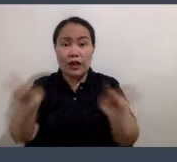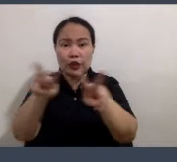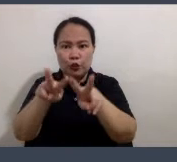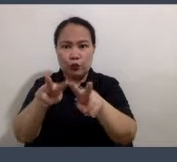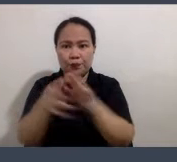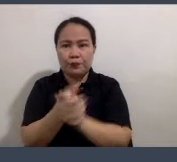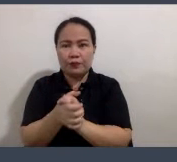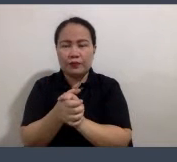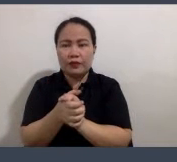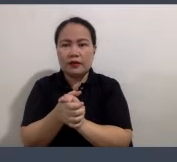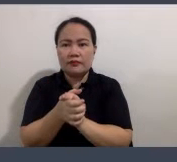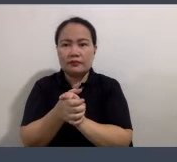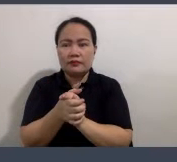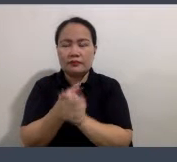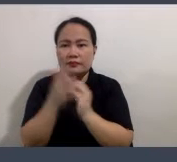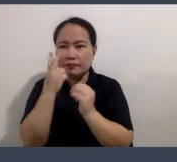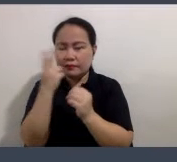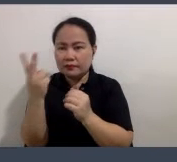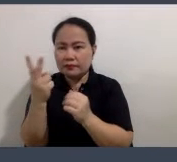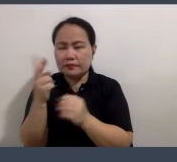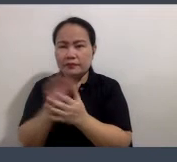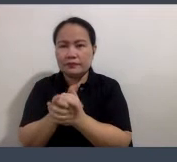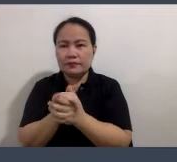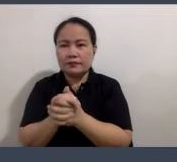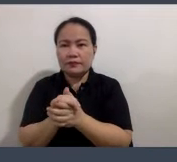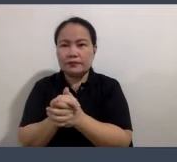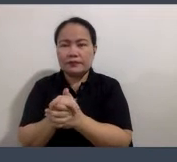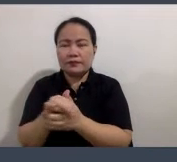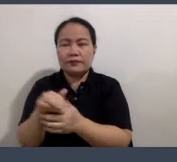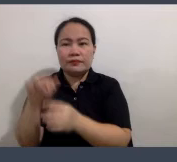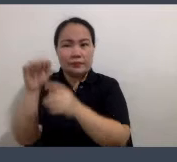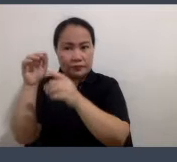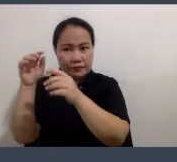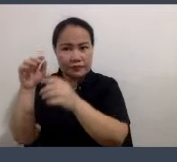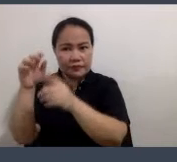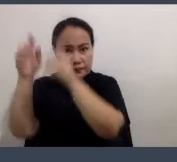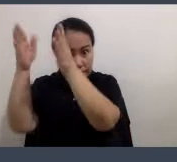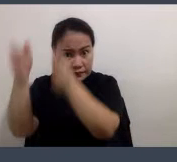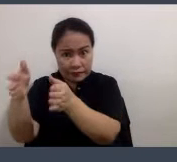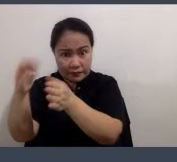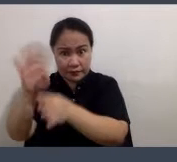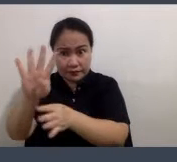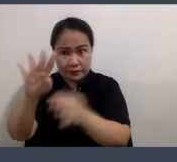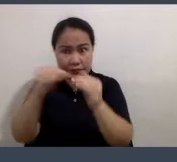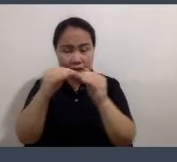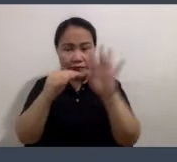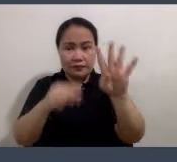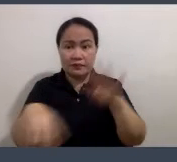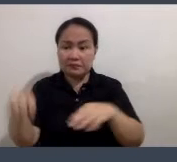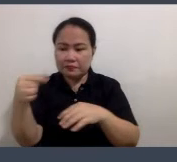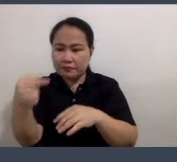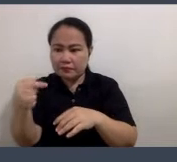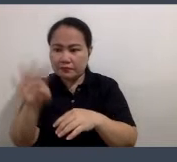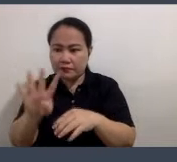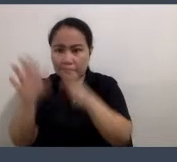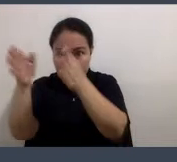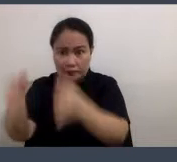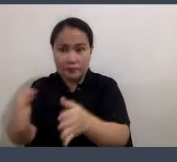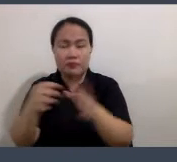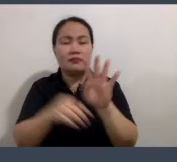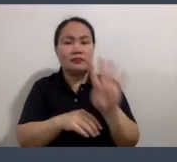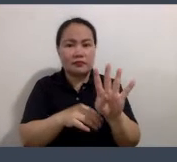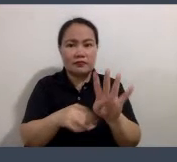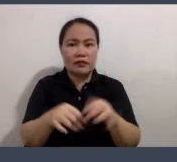So, ito yung kanina. So, the absolute value of 4 is positive 4. The absolute value of negative 4 is equal to